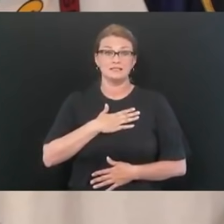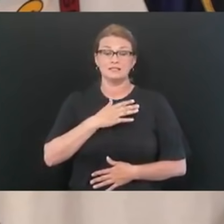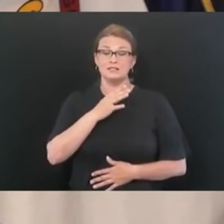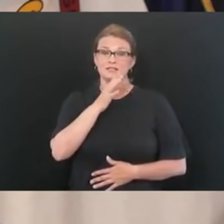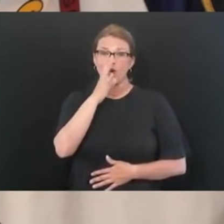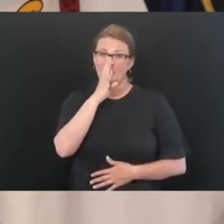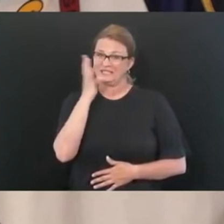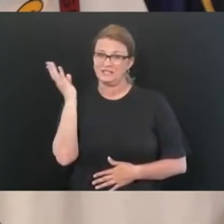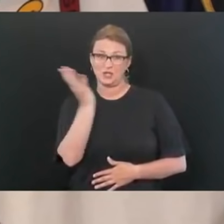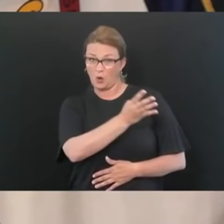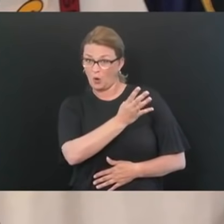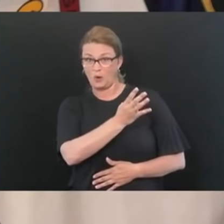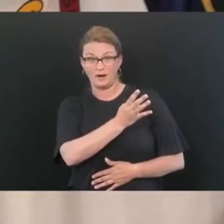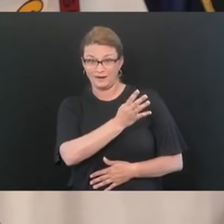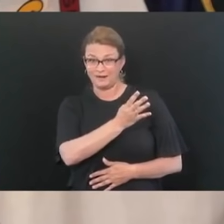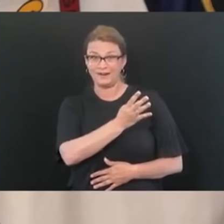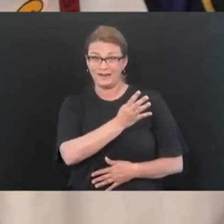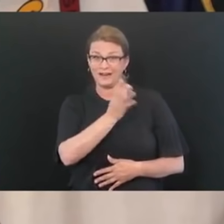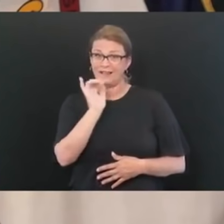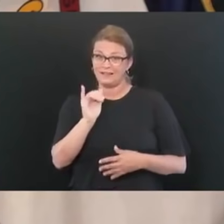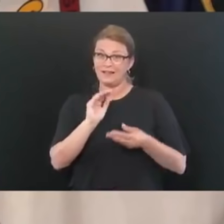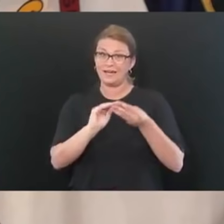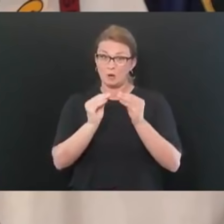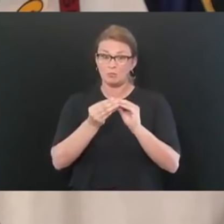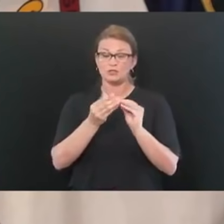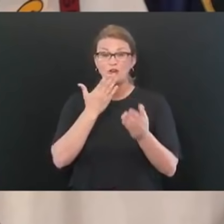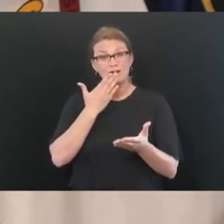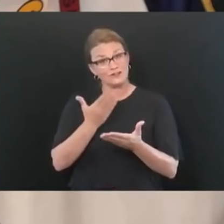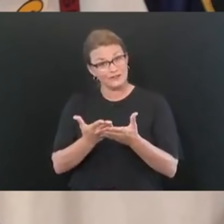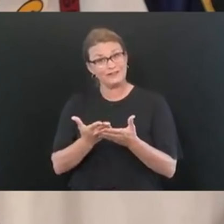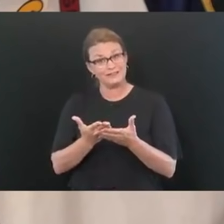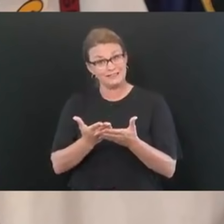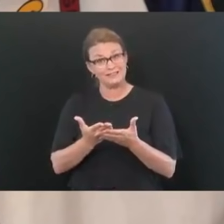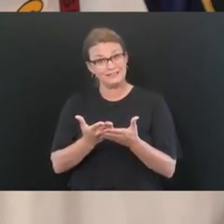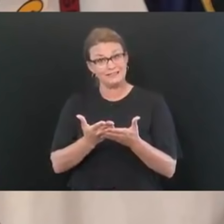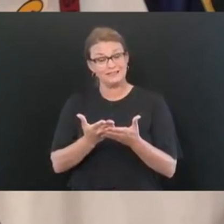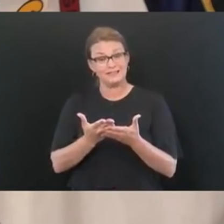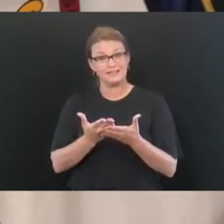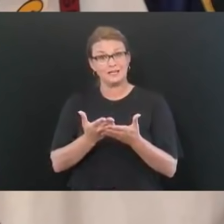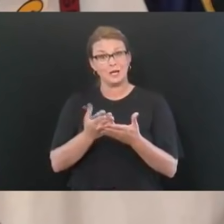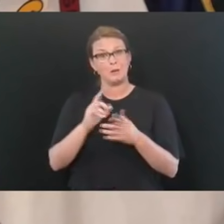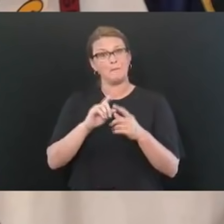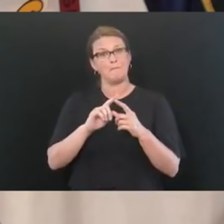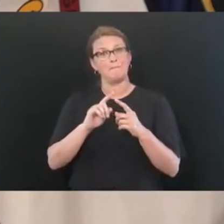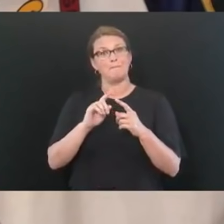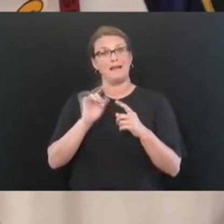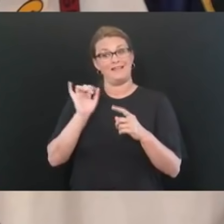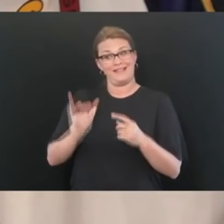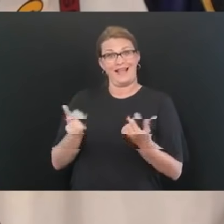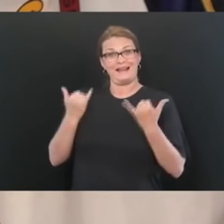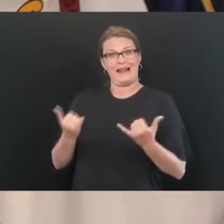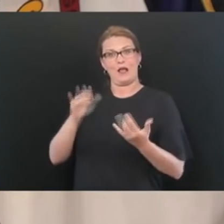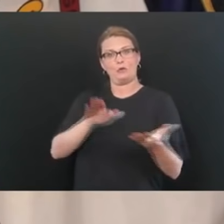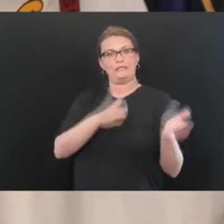calloused about the fact that the numbers are good and these people become statistics.